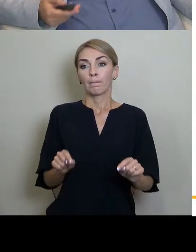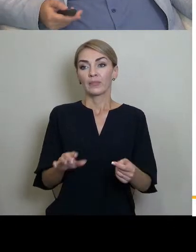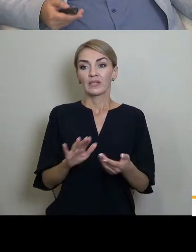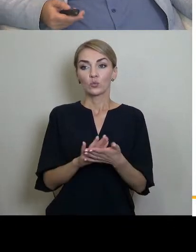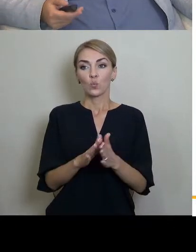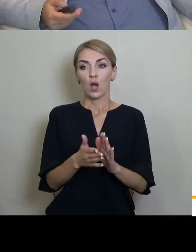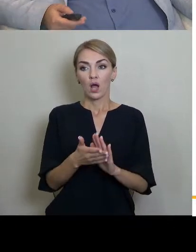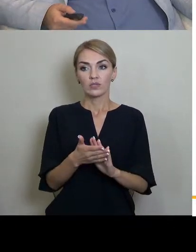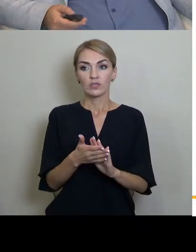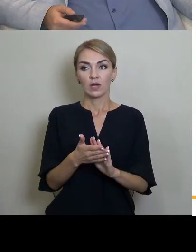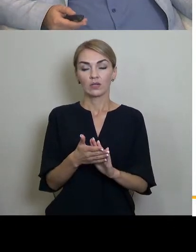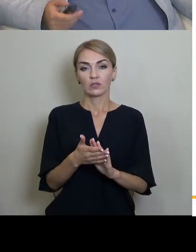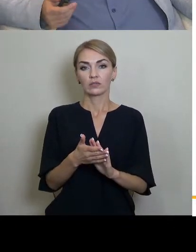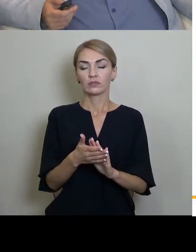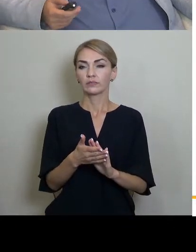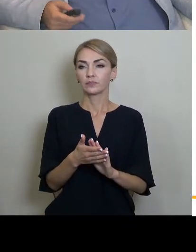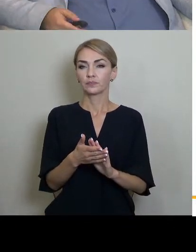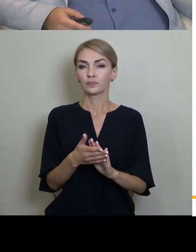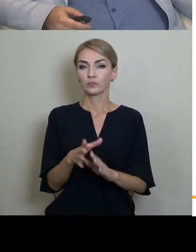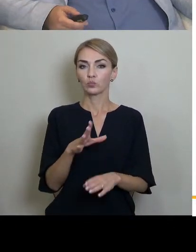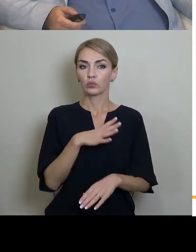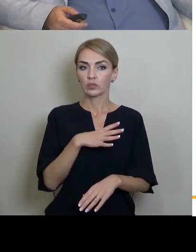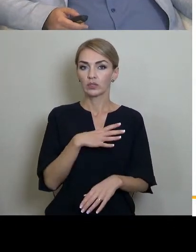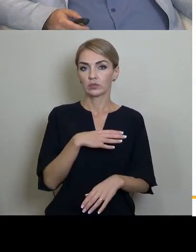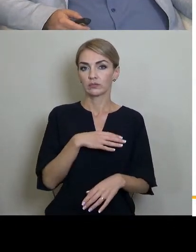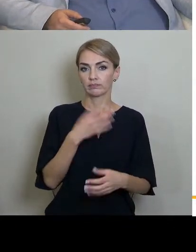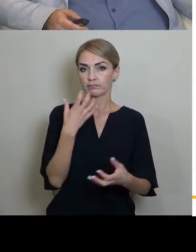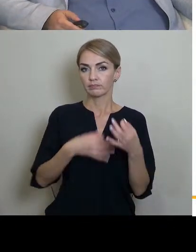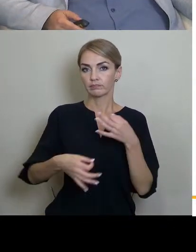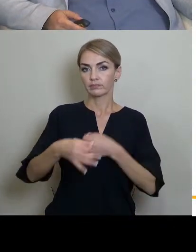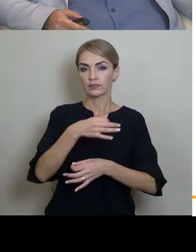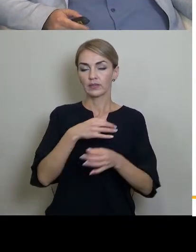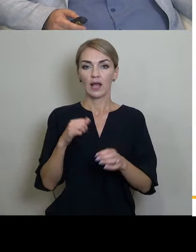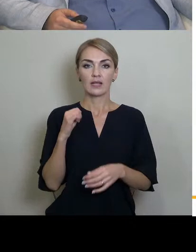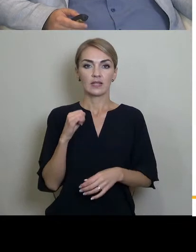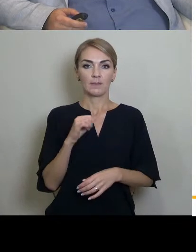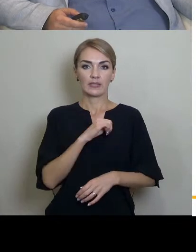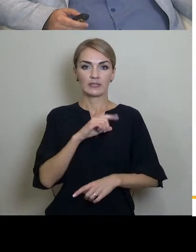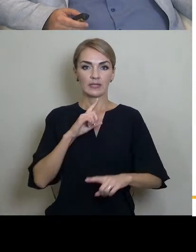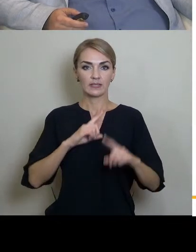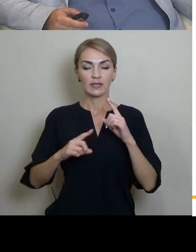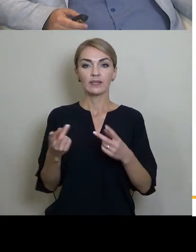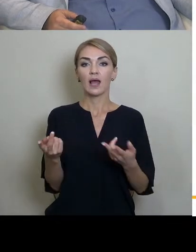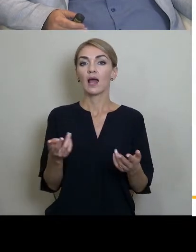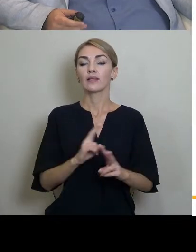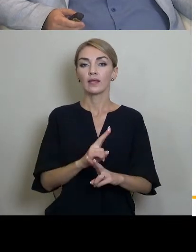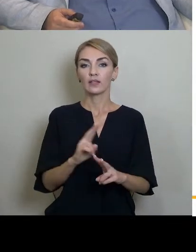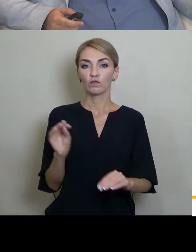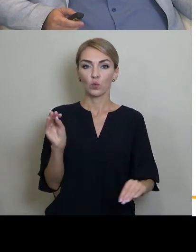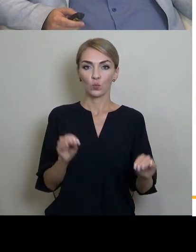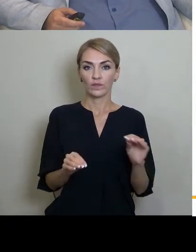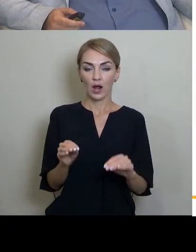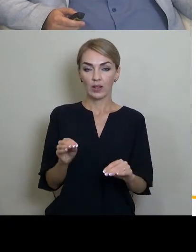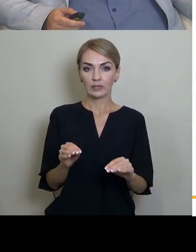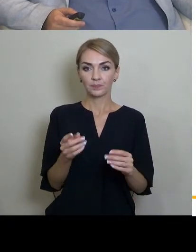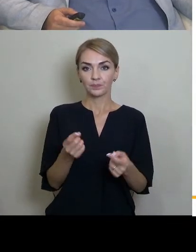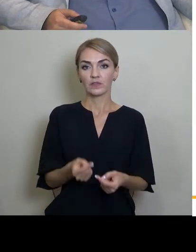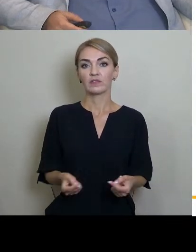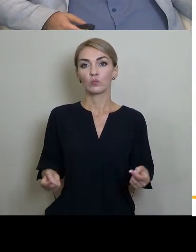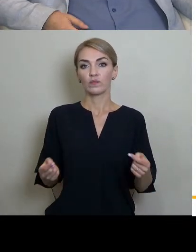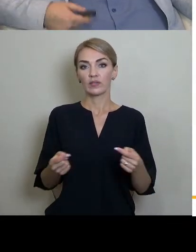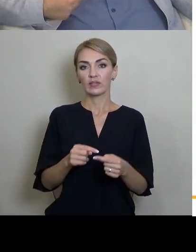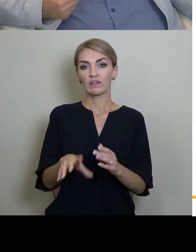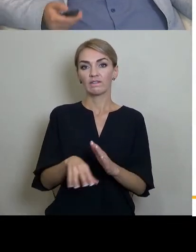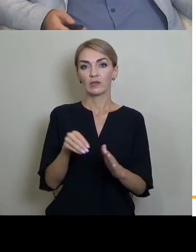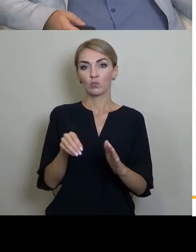these situations, there were lots of discussions at the meetings of the TCs, which were formed,